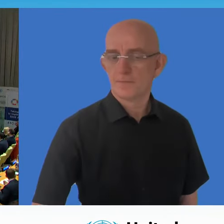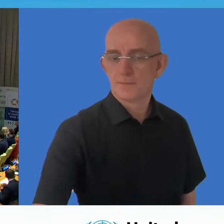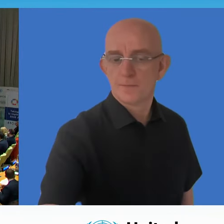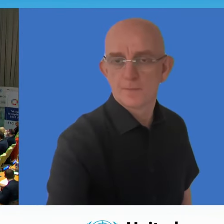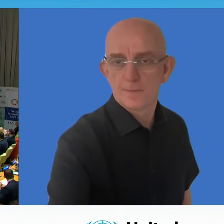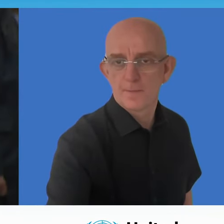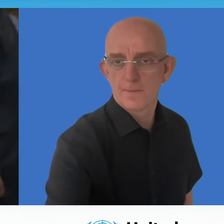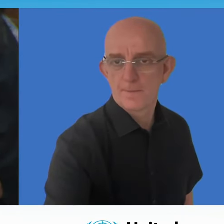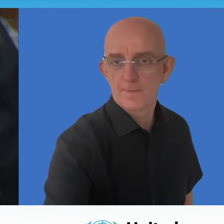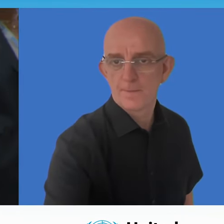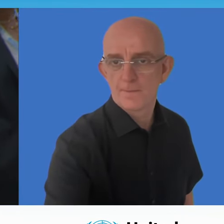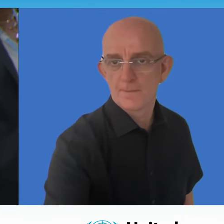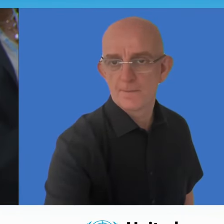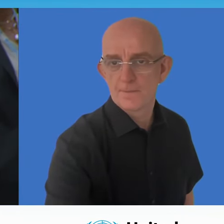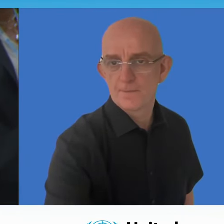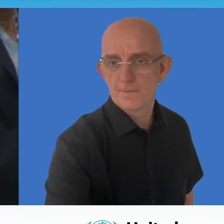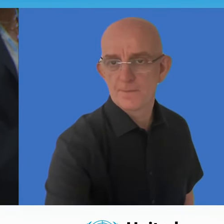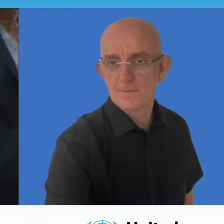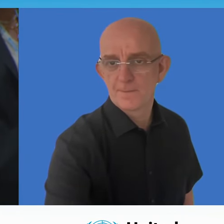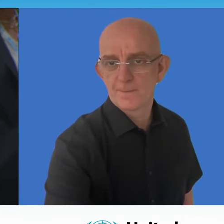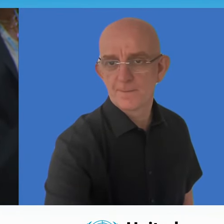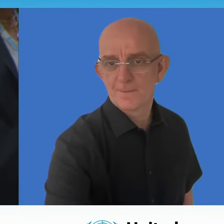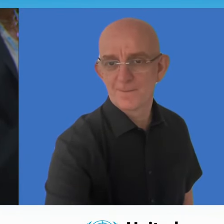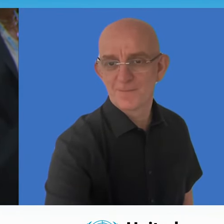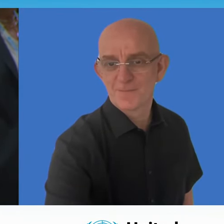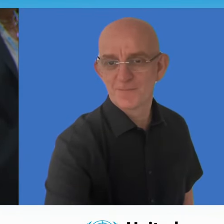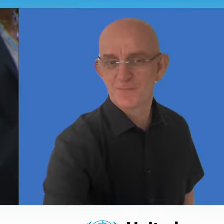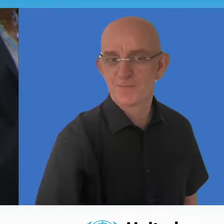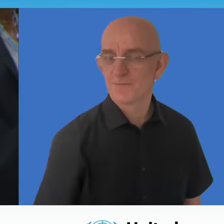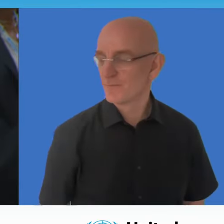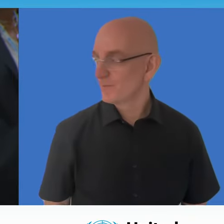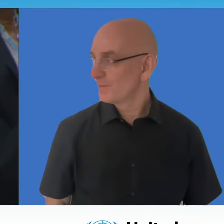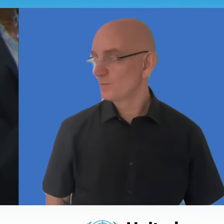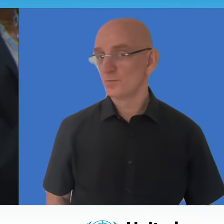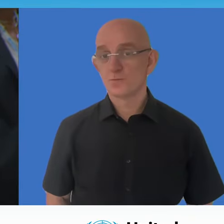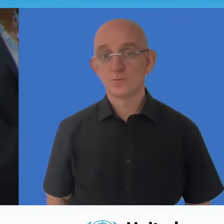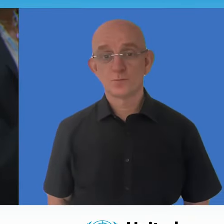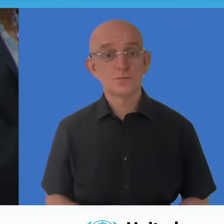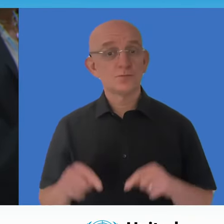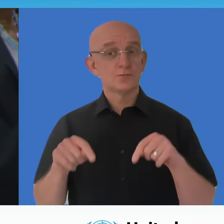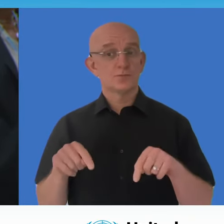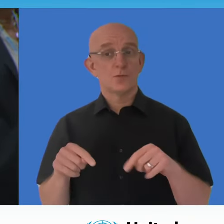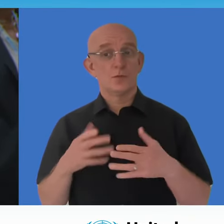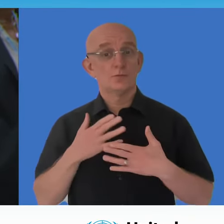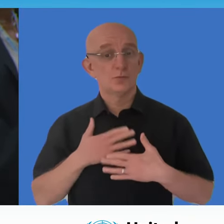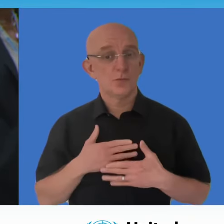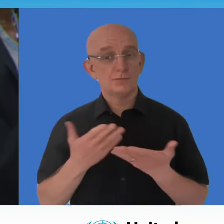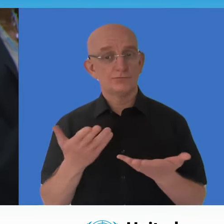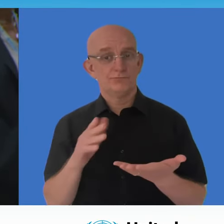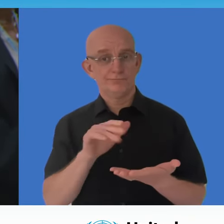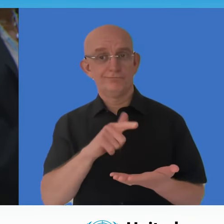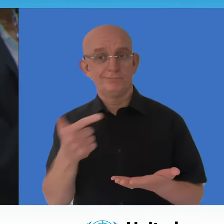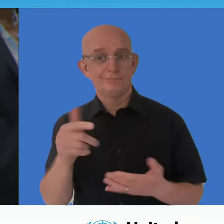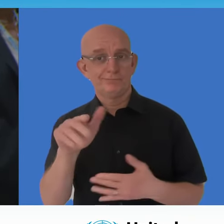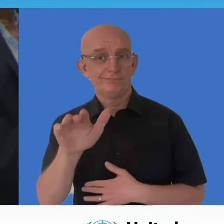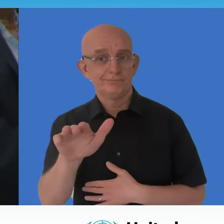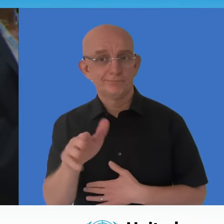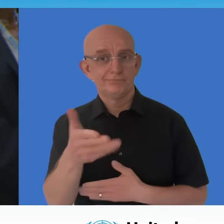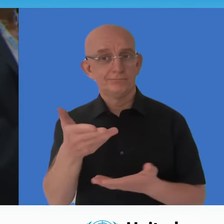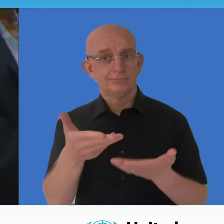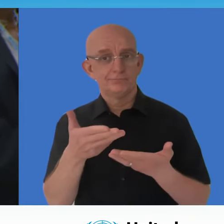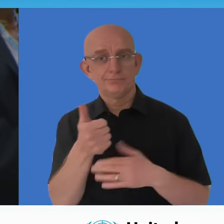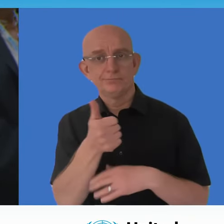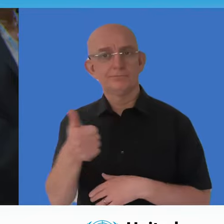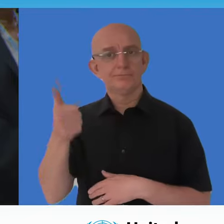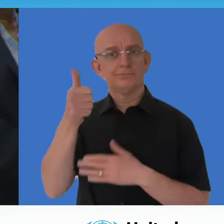Thank you so much, His Excellency, for sharing your insights. Now I invite Special Advisor to the Minister for Youth and